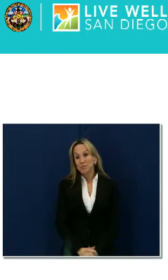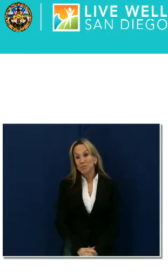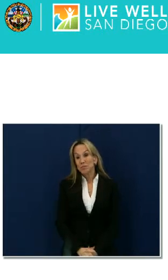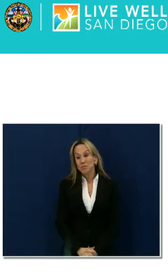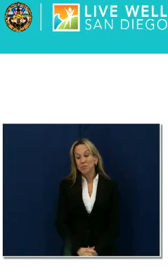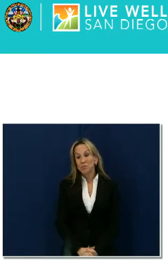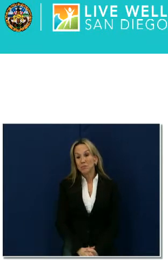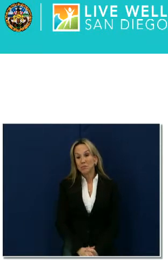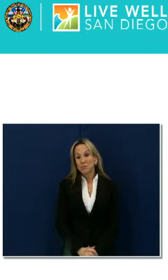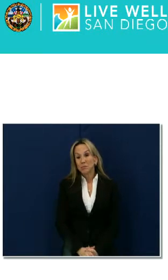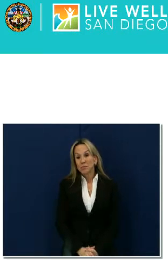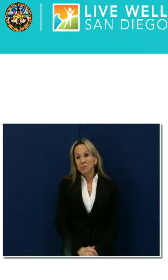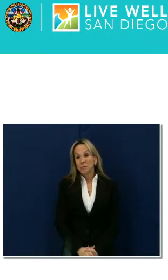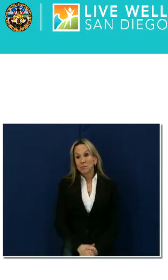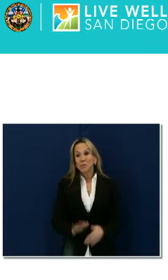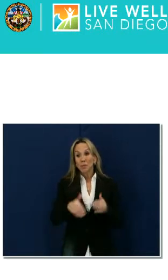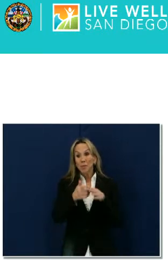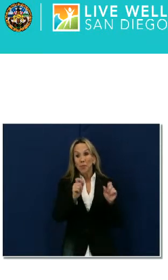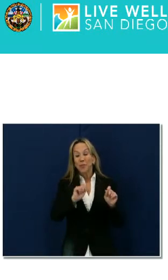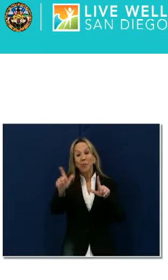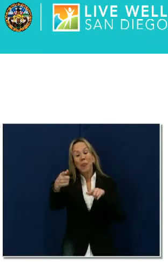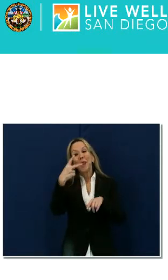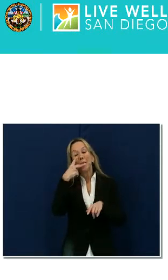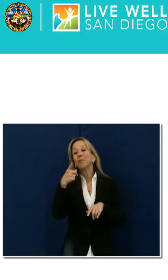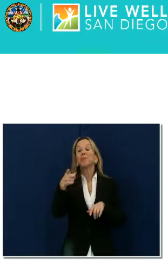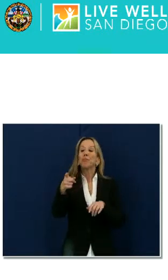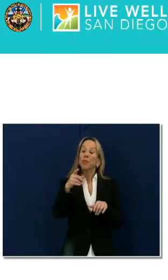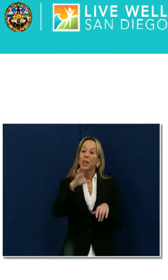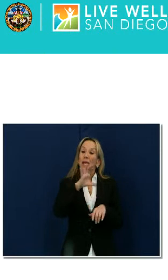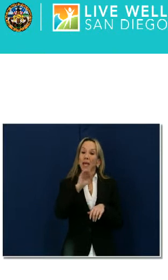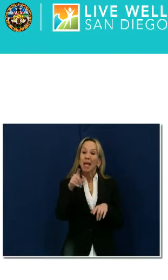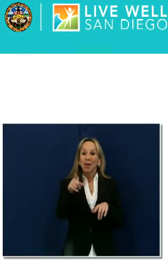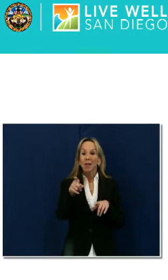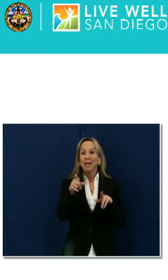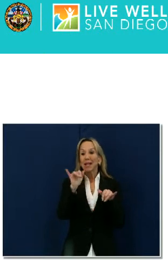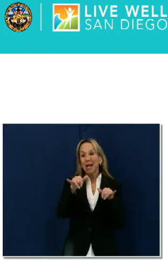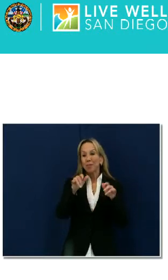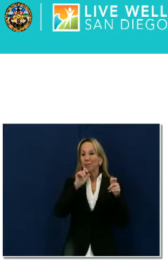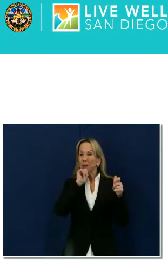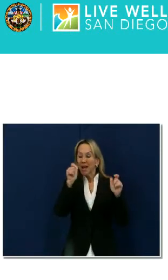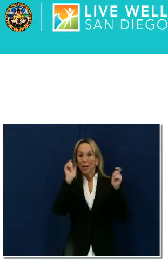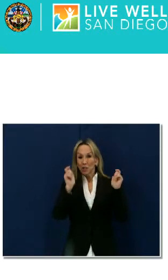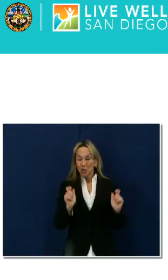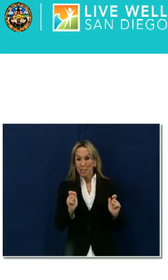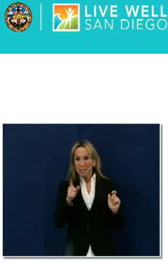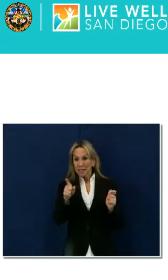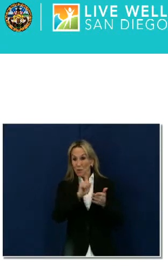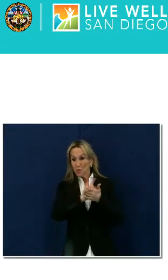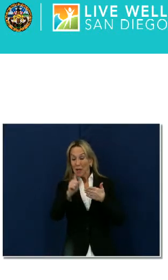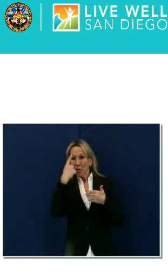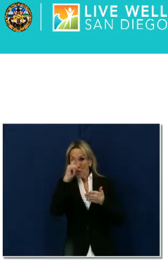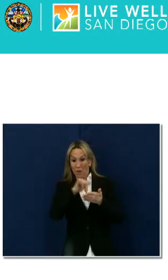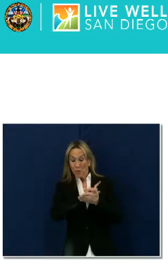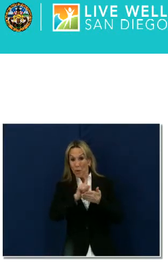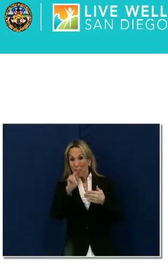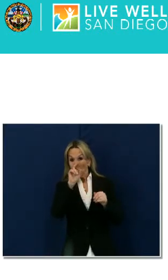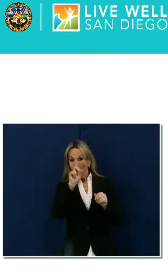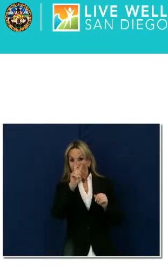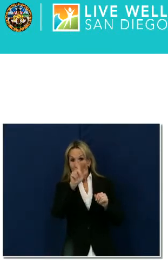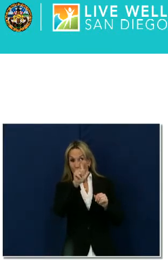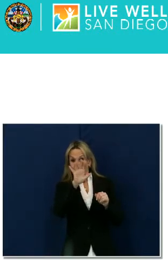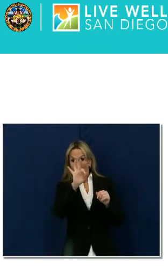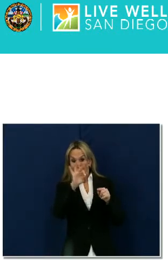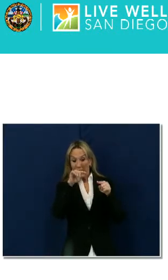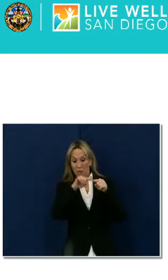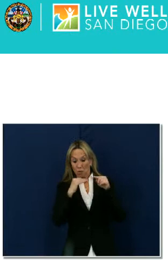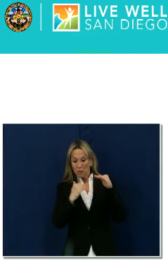In the next slide, the county's COVID-19 unadjusted case rate for the week of November 29th to December